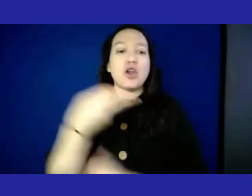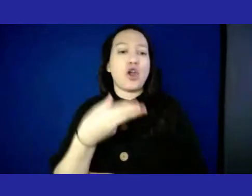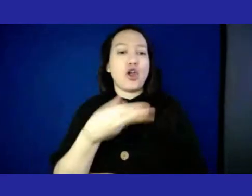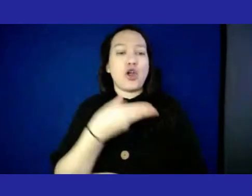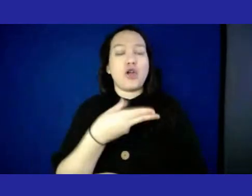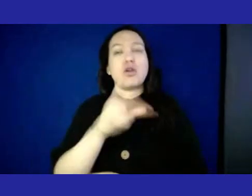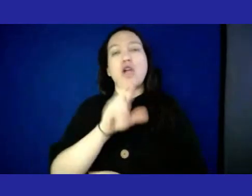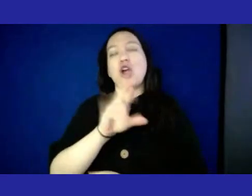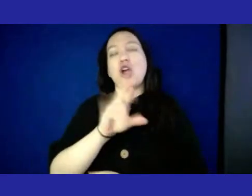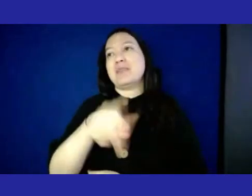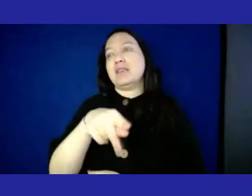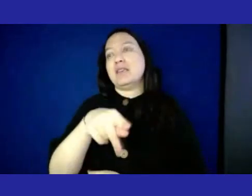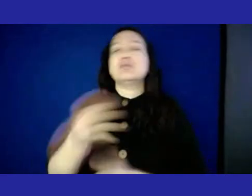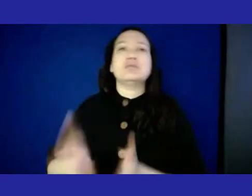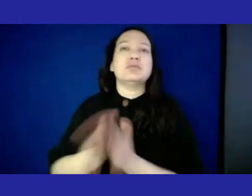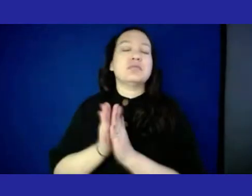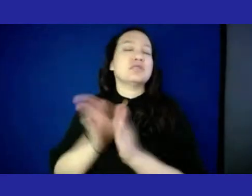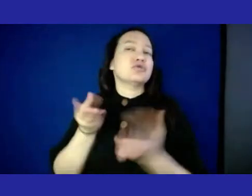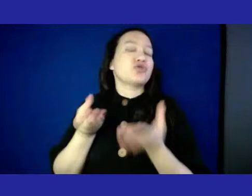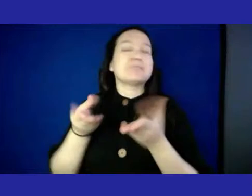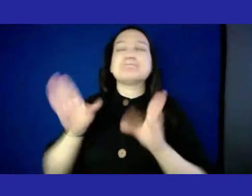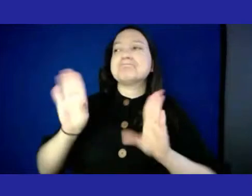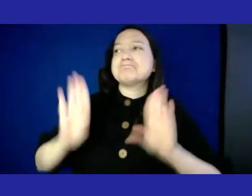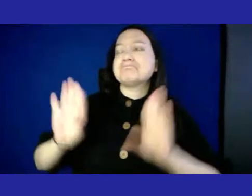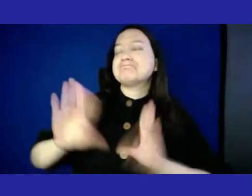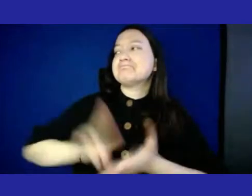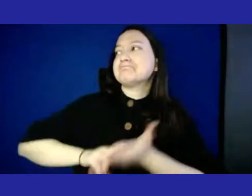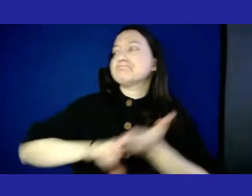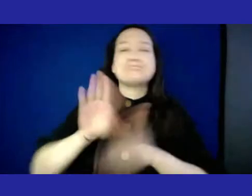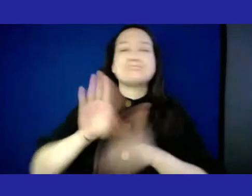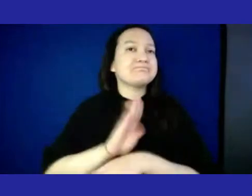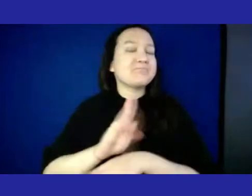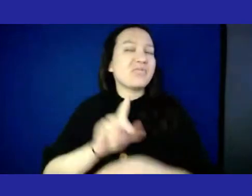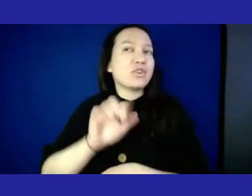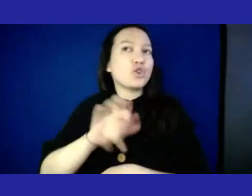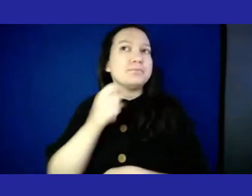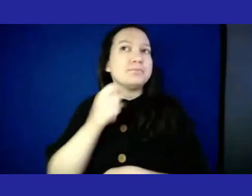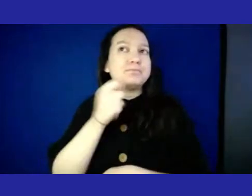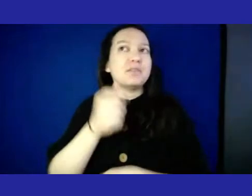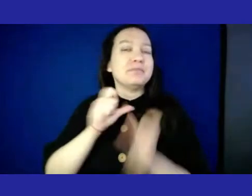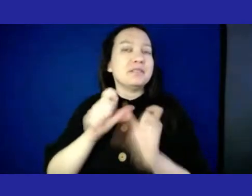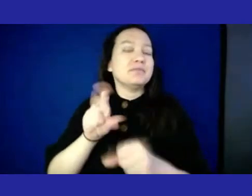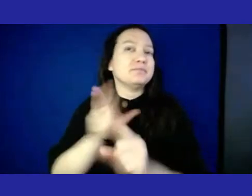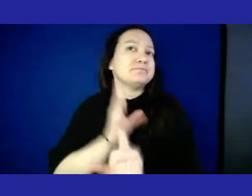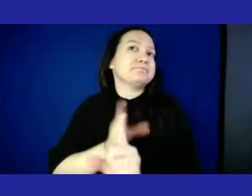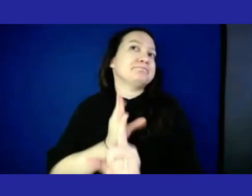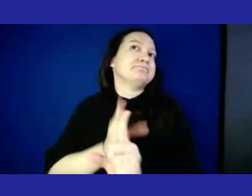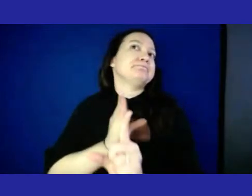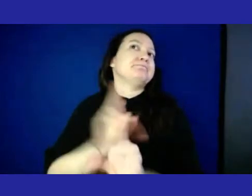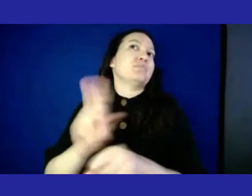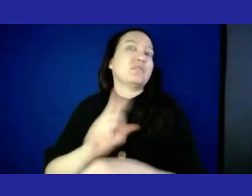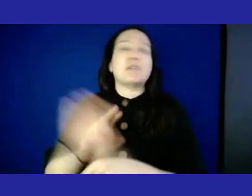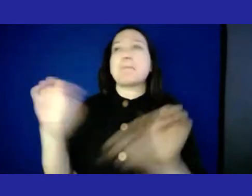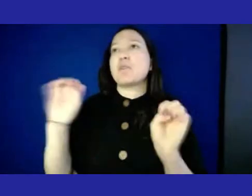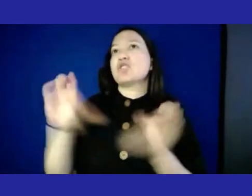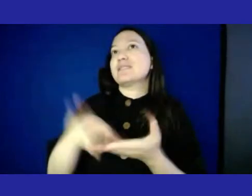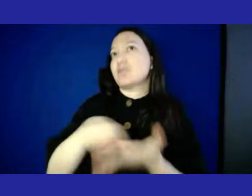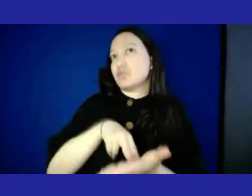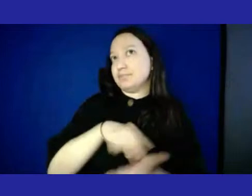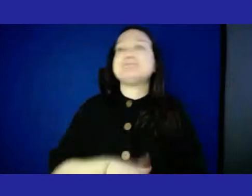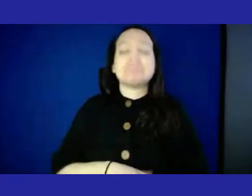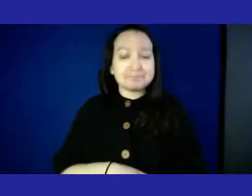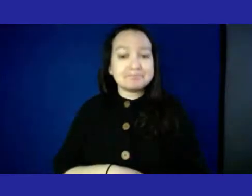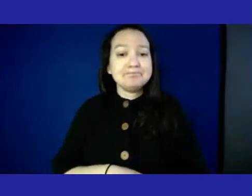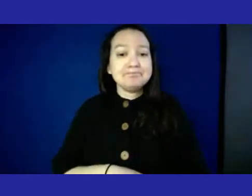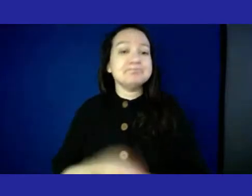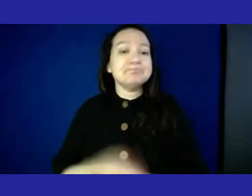to competitively bid for these services and identify additional vendors so that we didn't need to continue using an emergency contract. As